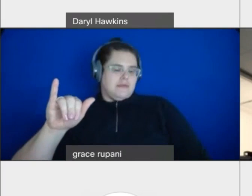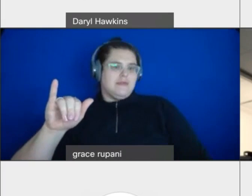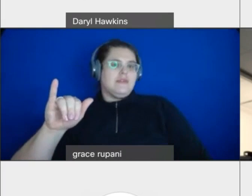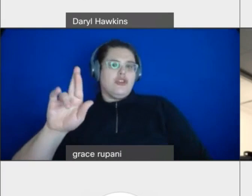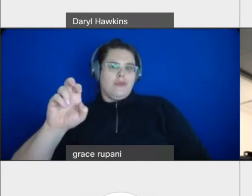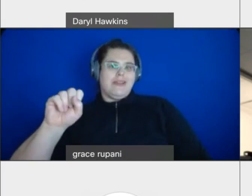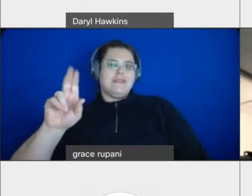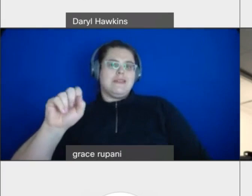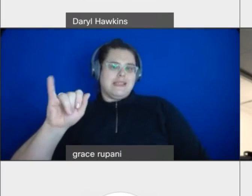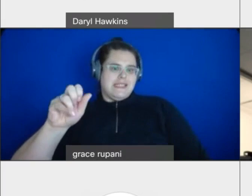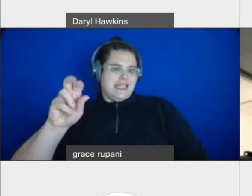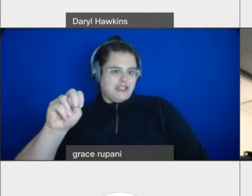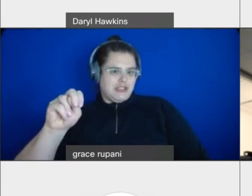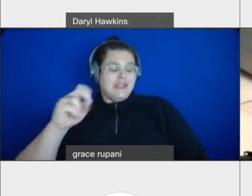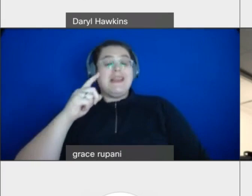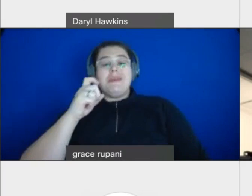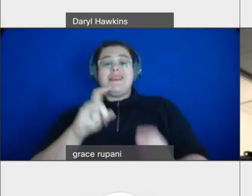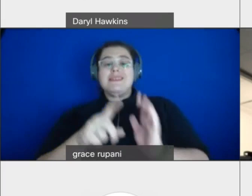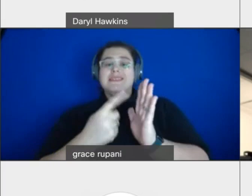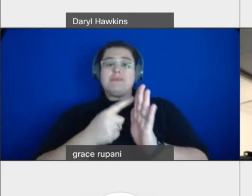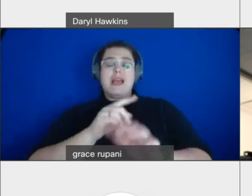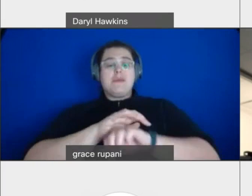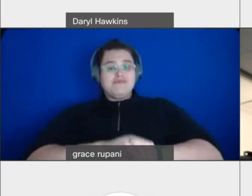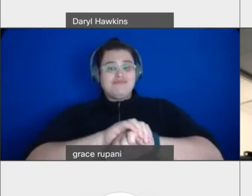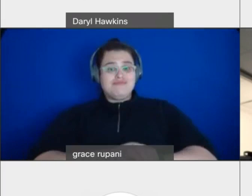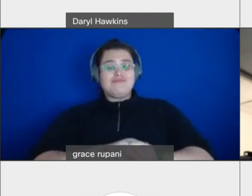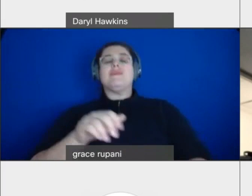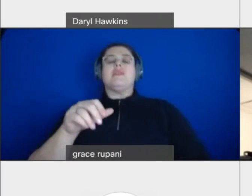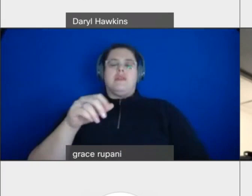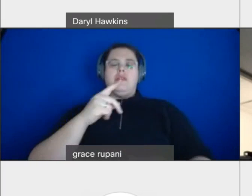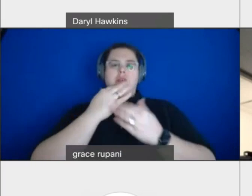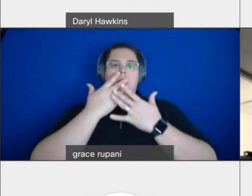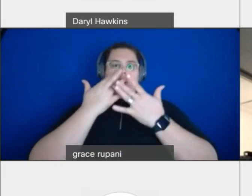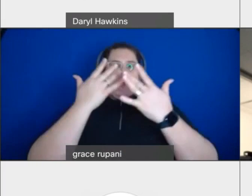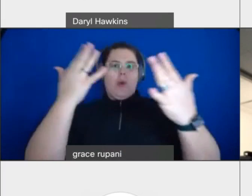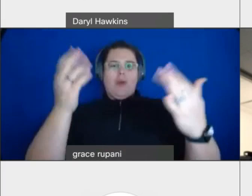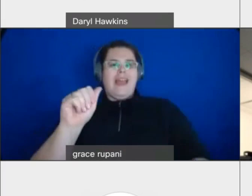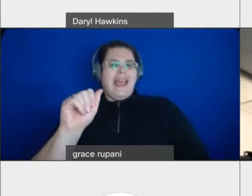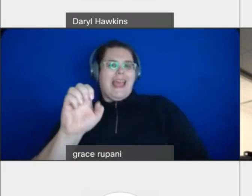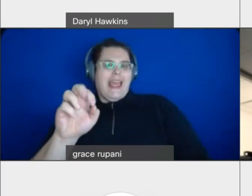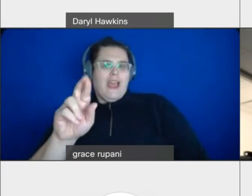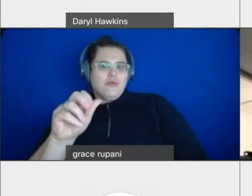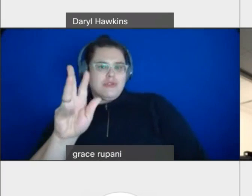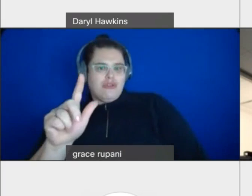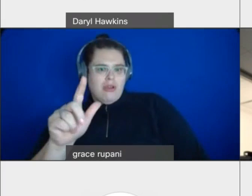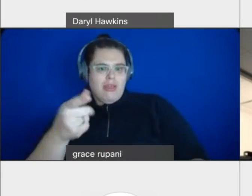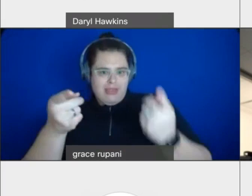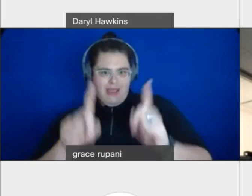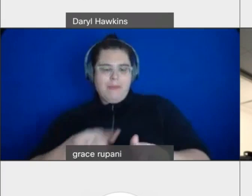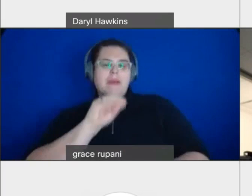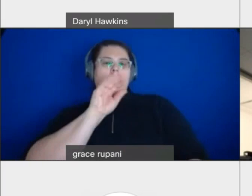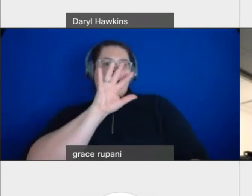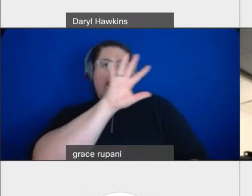And sometimes we don't know that somebody is positive for COVID when we're responding to somebody who needs CPR.